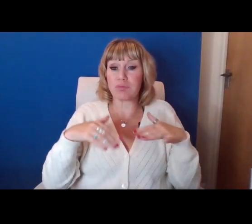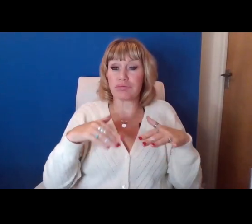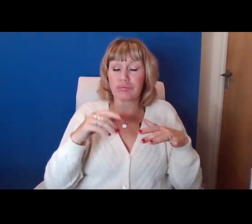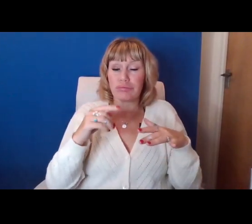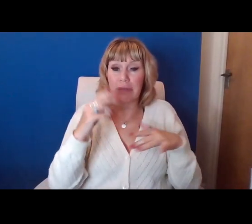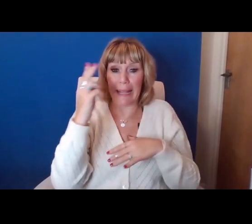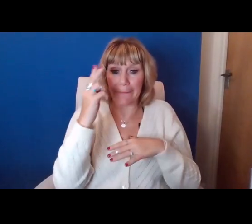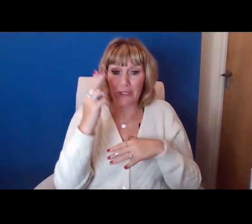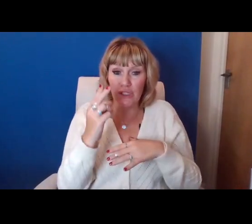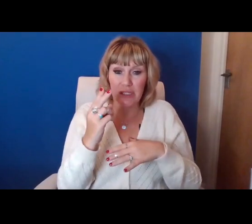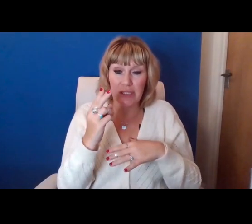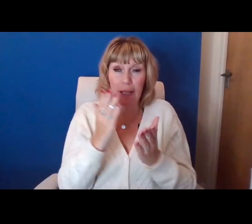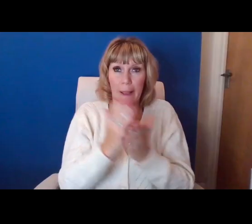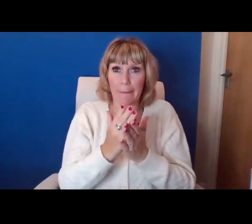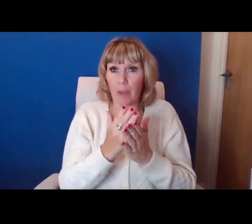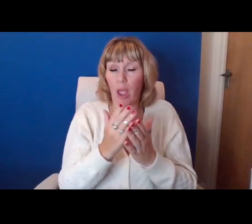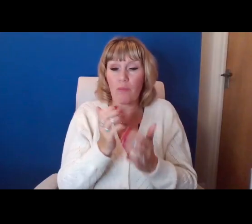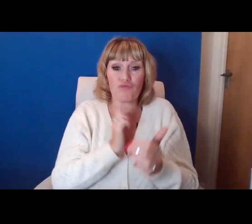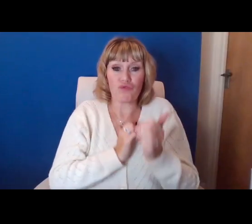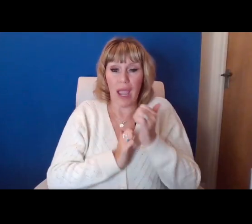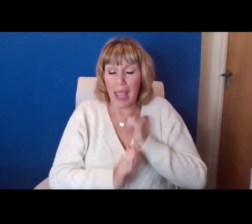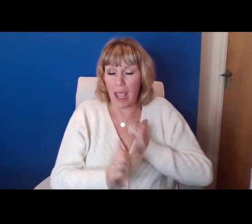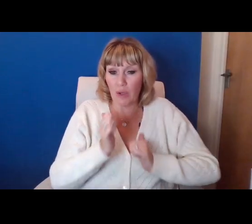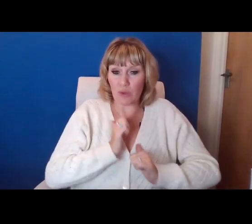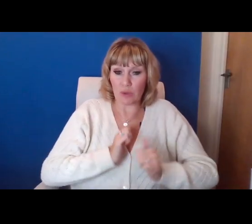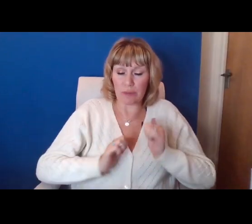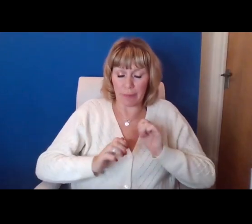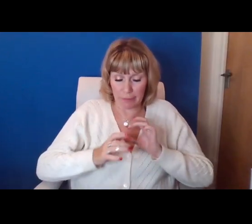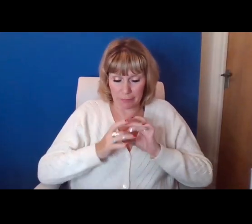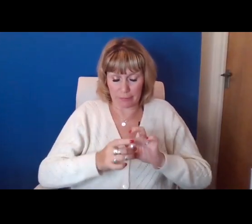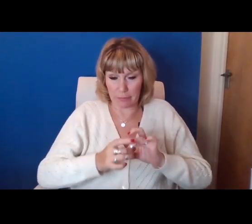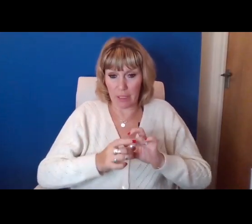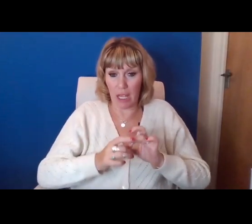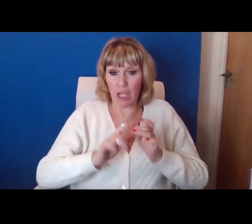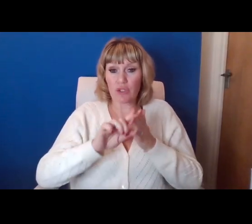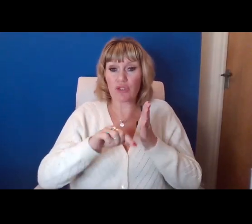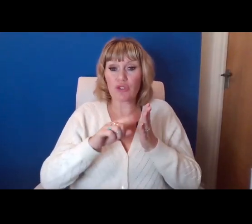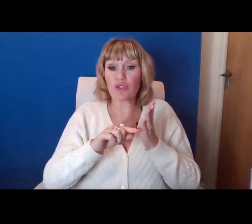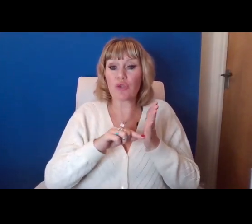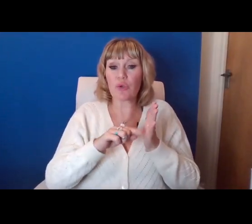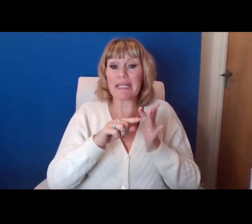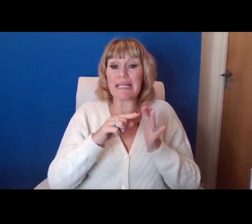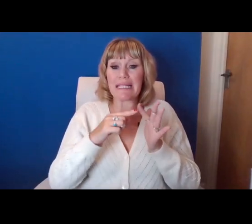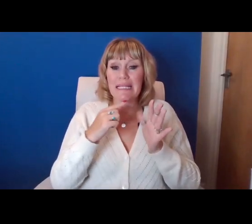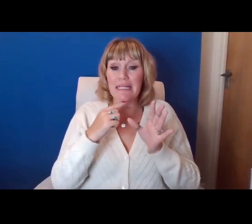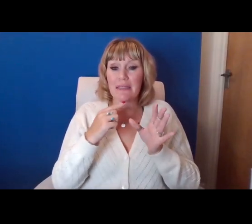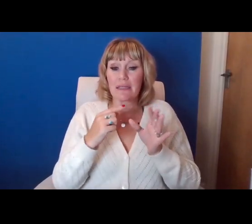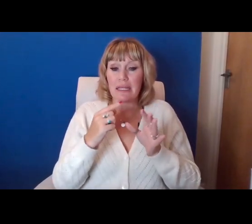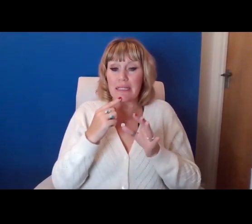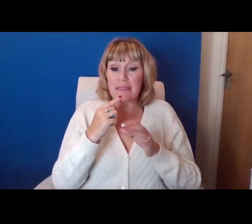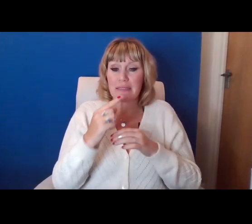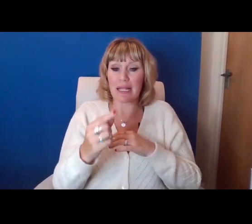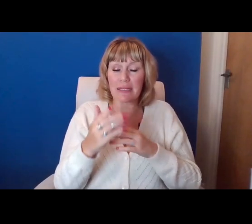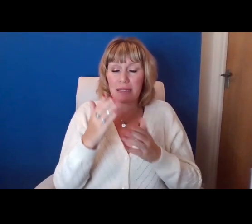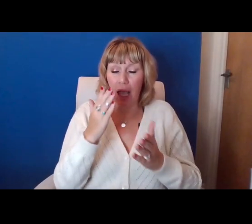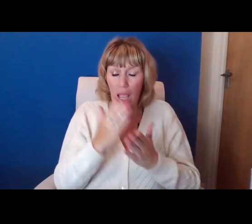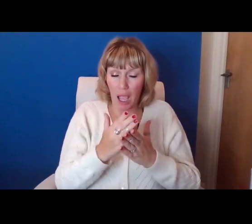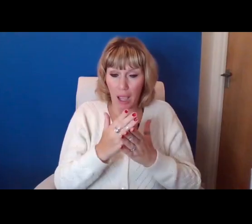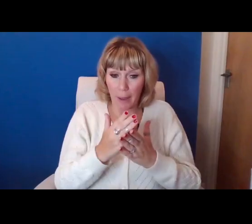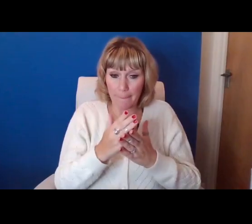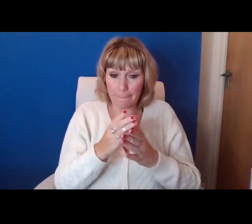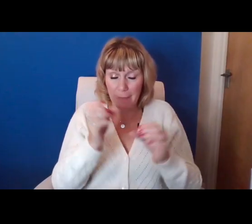strong exhibition, proud to be part of it. Julie says this is such an inspiring exhibition. I have loved every